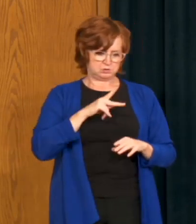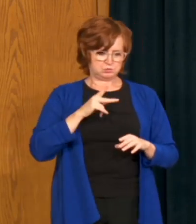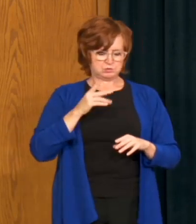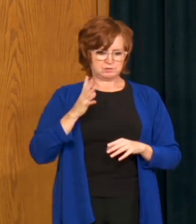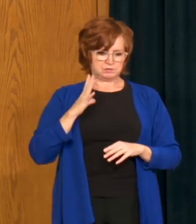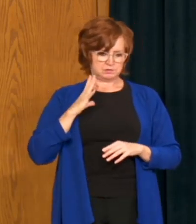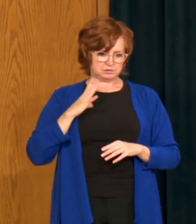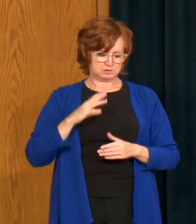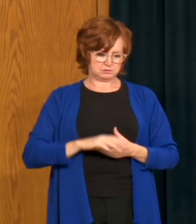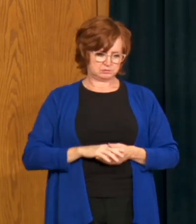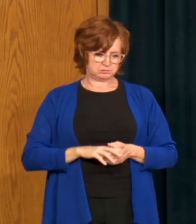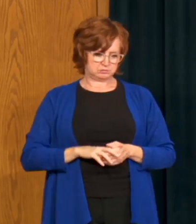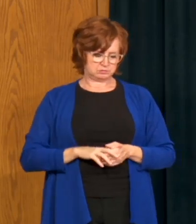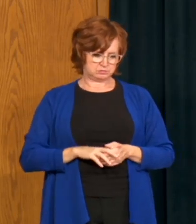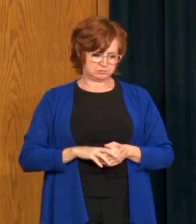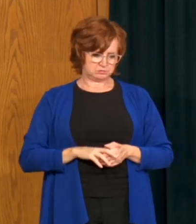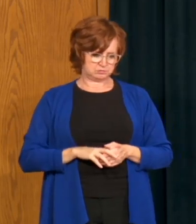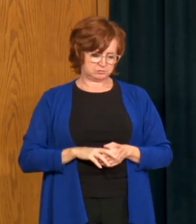like to understand